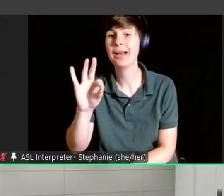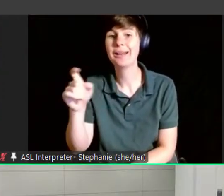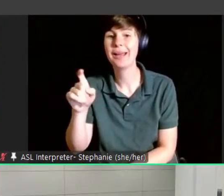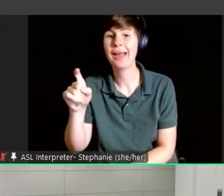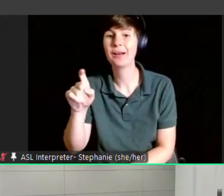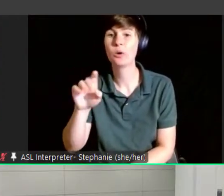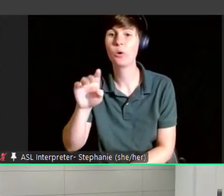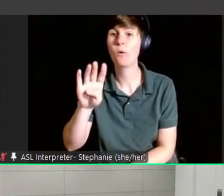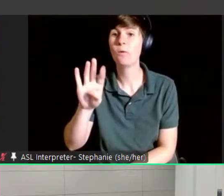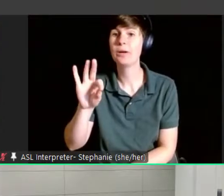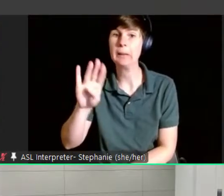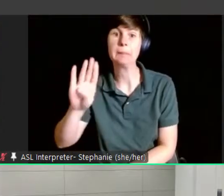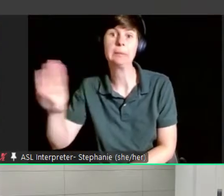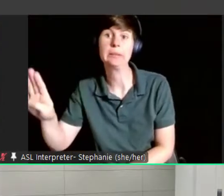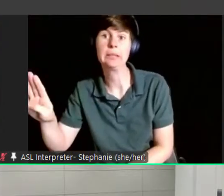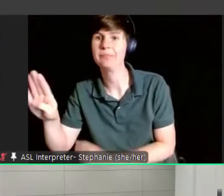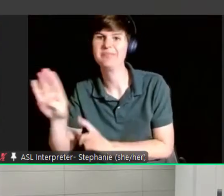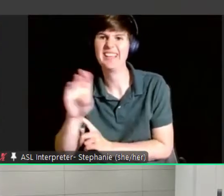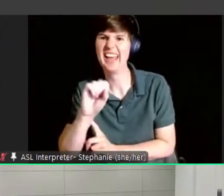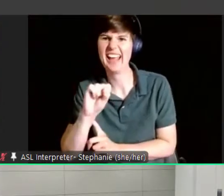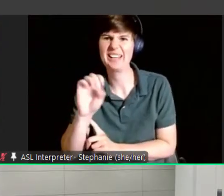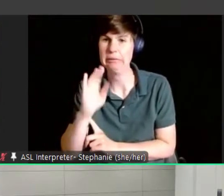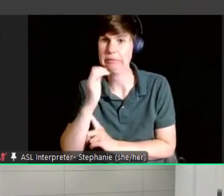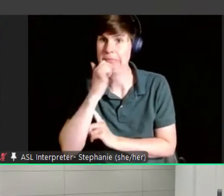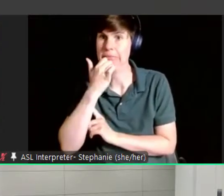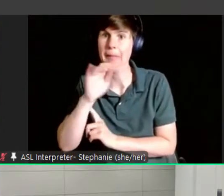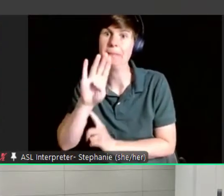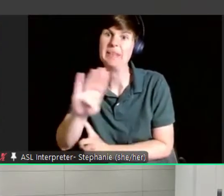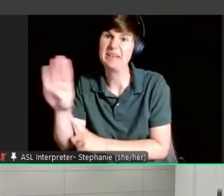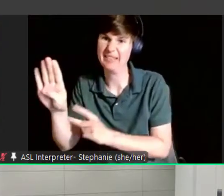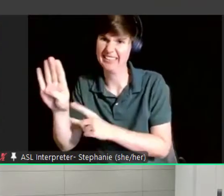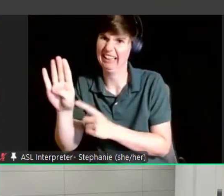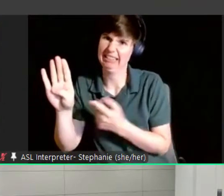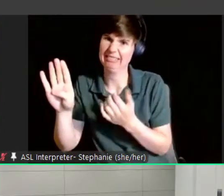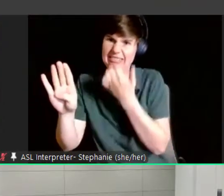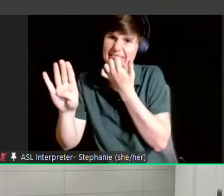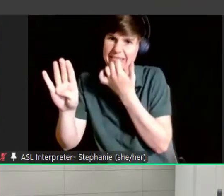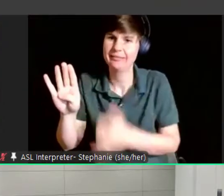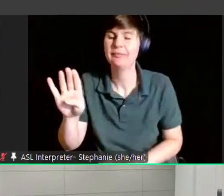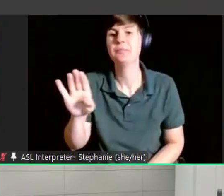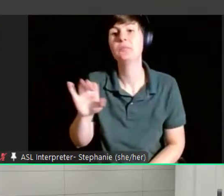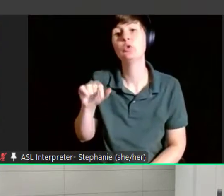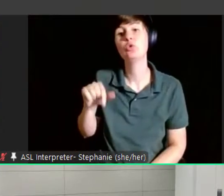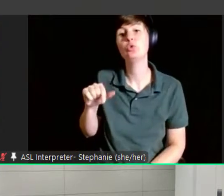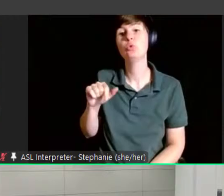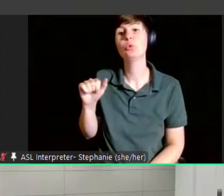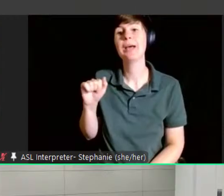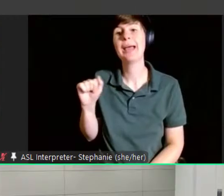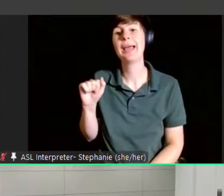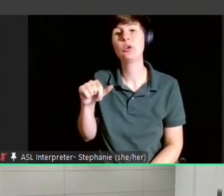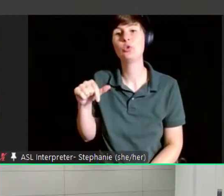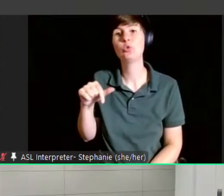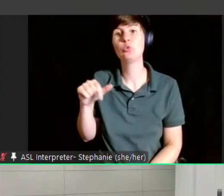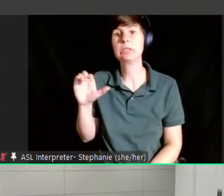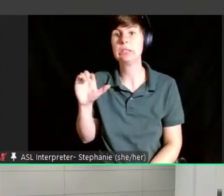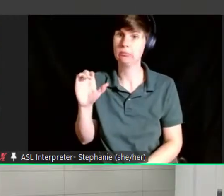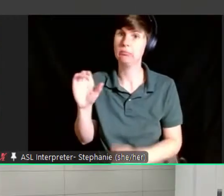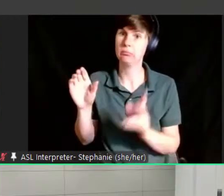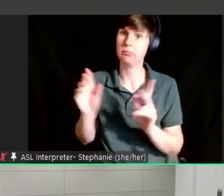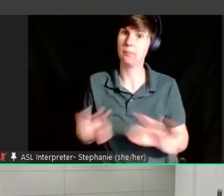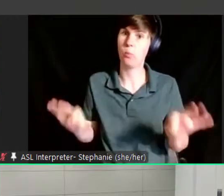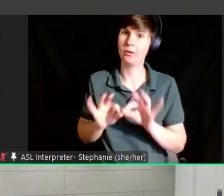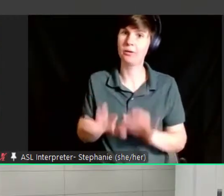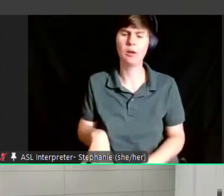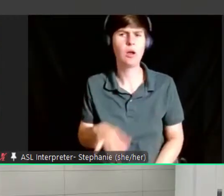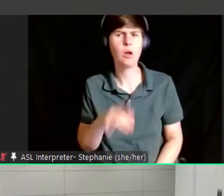49X49DB rather than SB, and we are aware of that. So that's why QA/QC is really important. Can you spell out